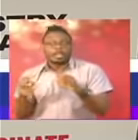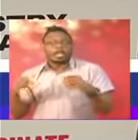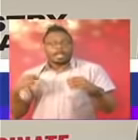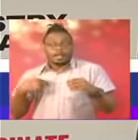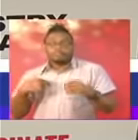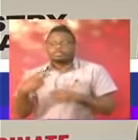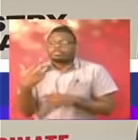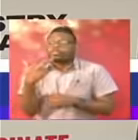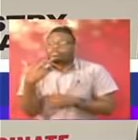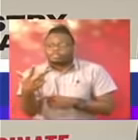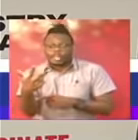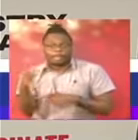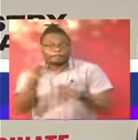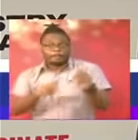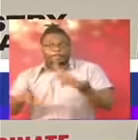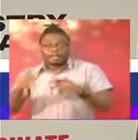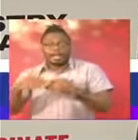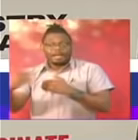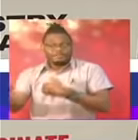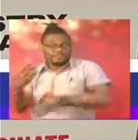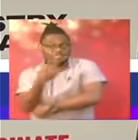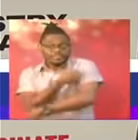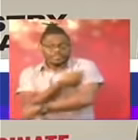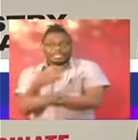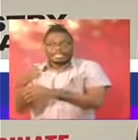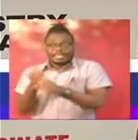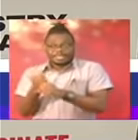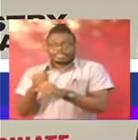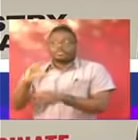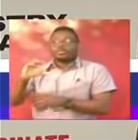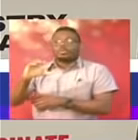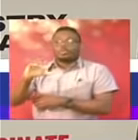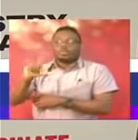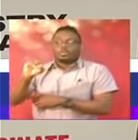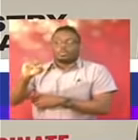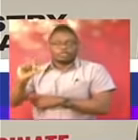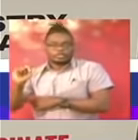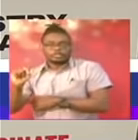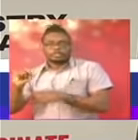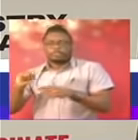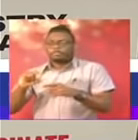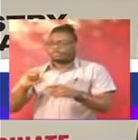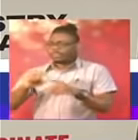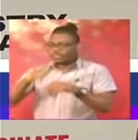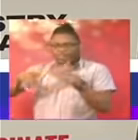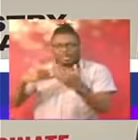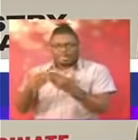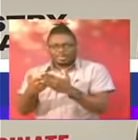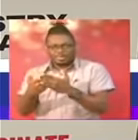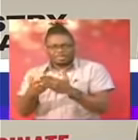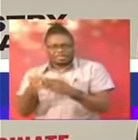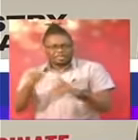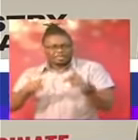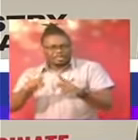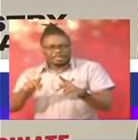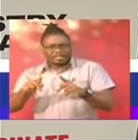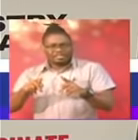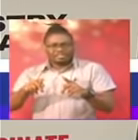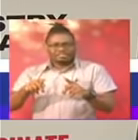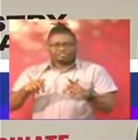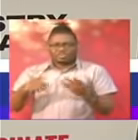to vaccines, all of which the patients were stable. I do not believe that we've reported any fatalities that